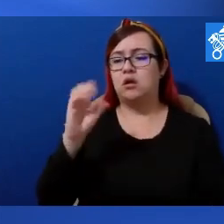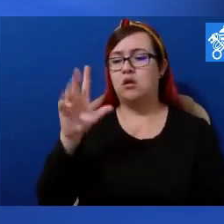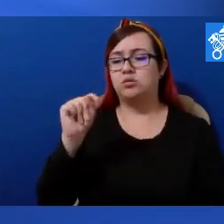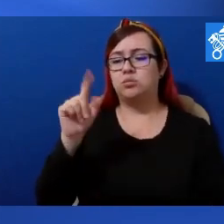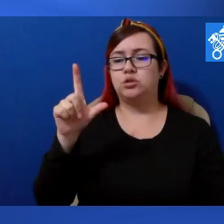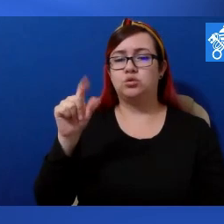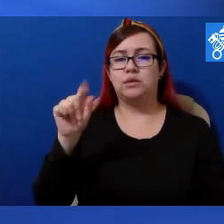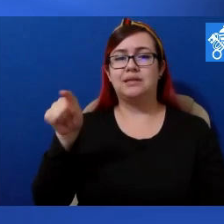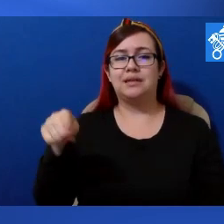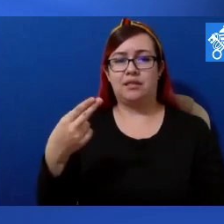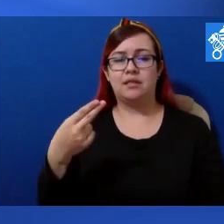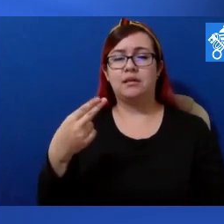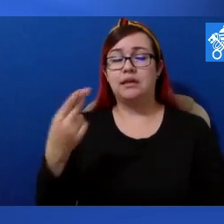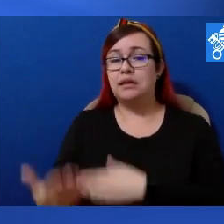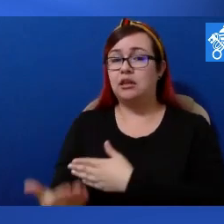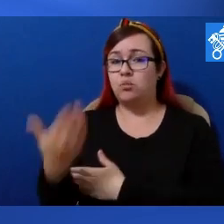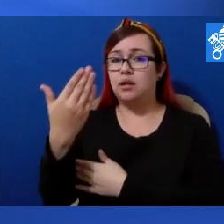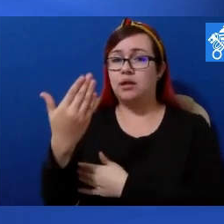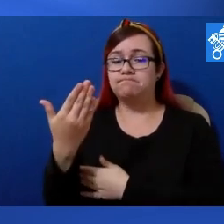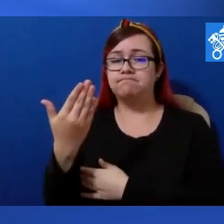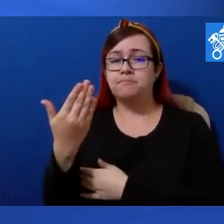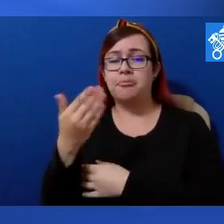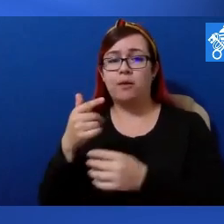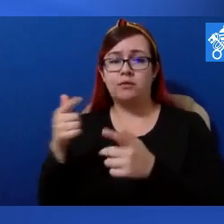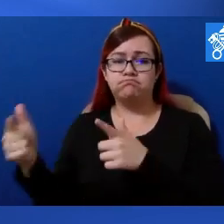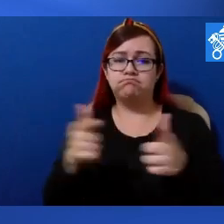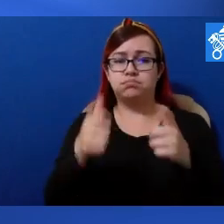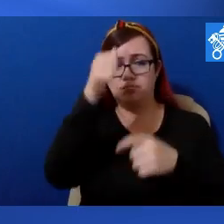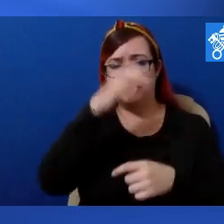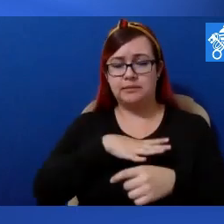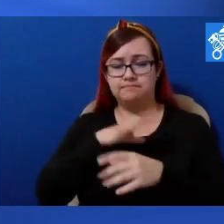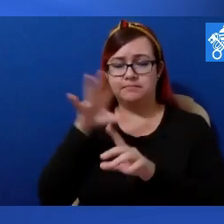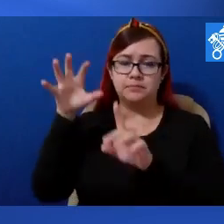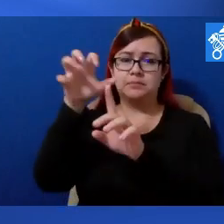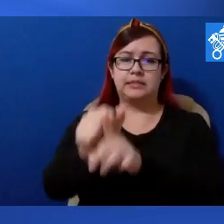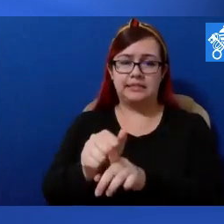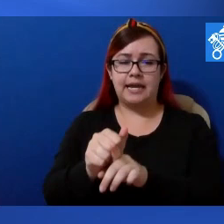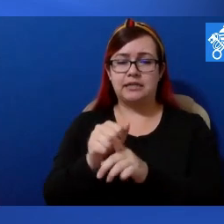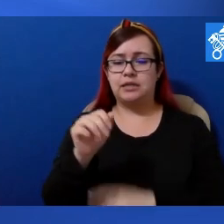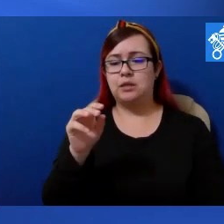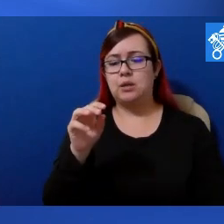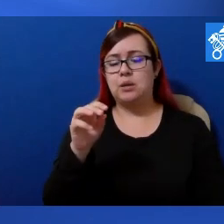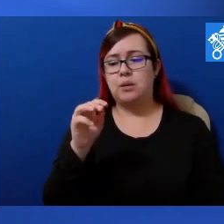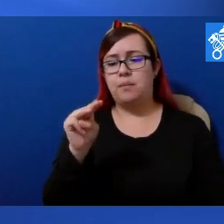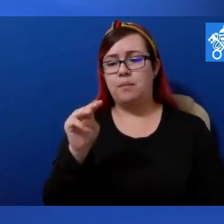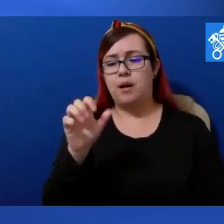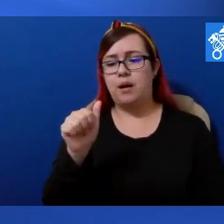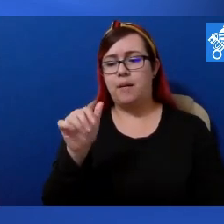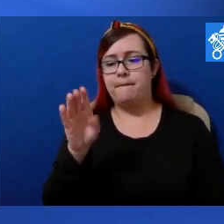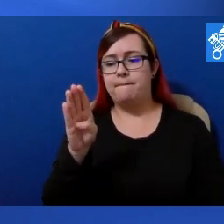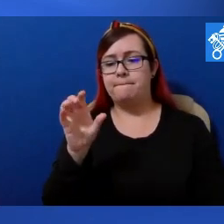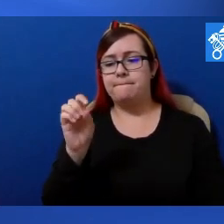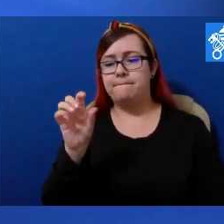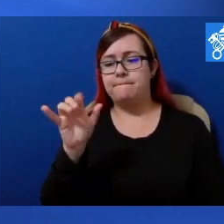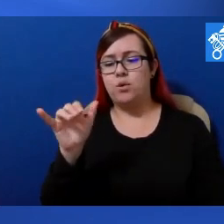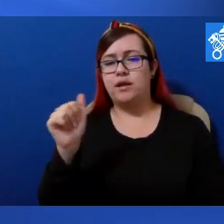Sister Marie Sylvie Kavuke. She was killed in the area of Butembo, Beni, of the DRC in